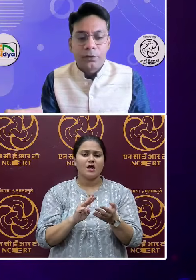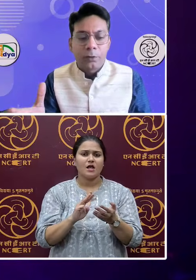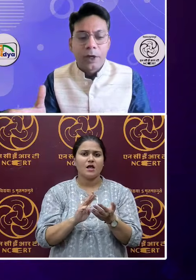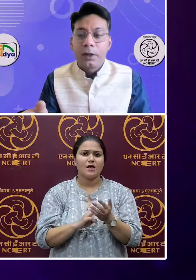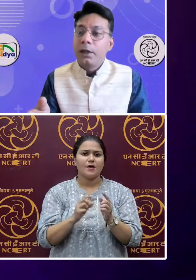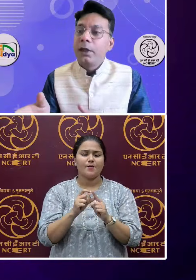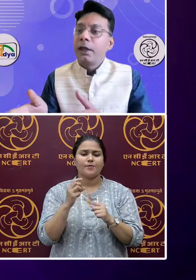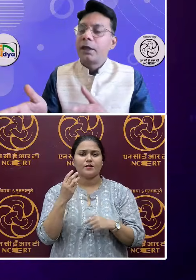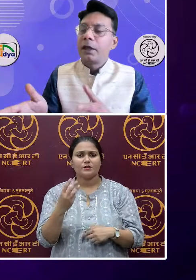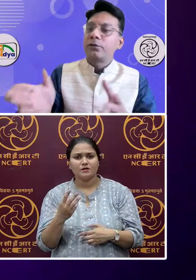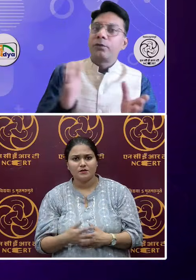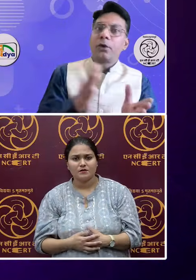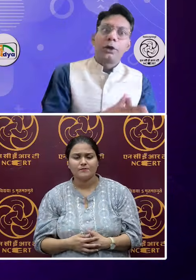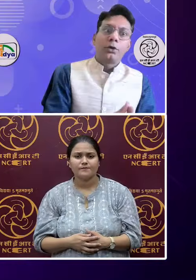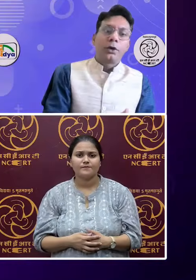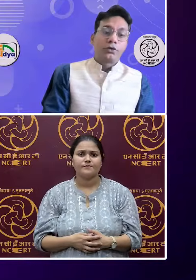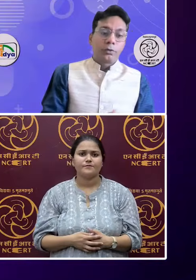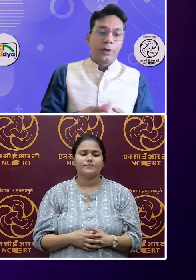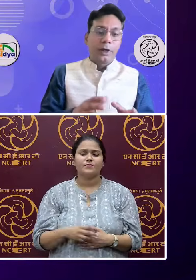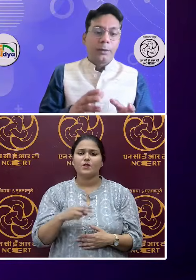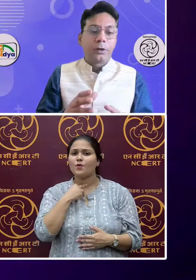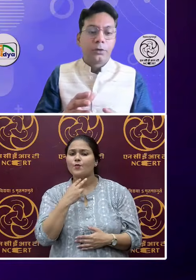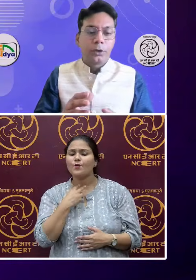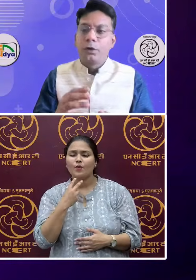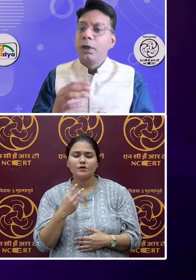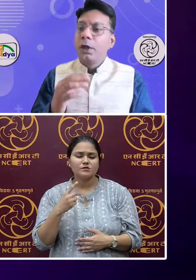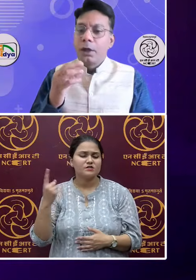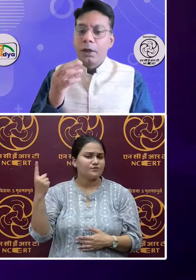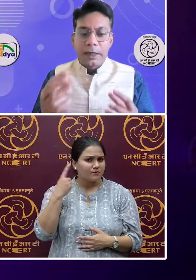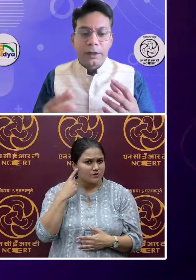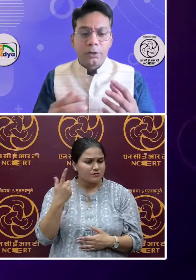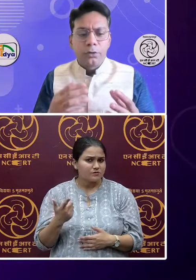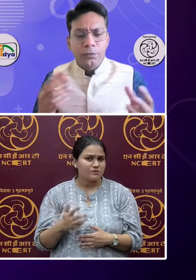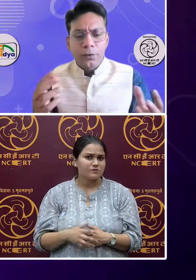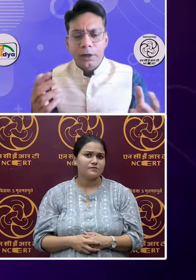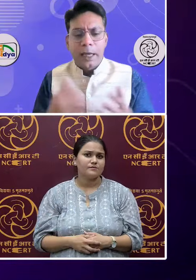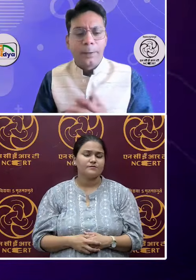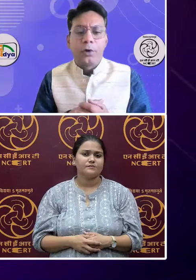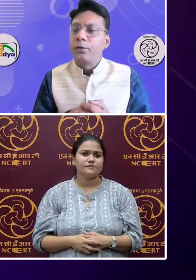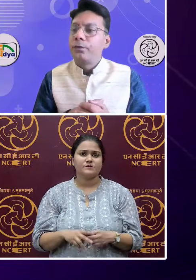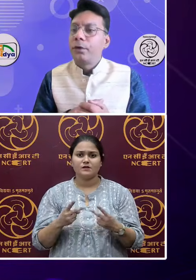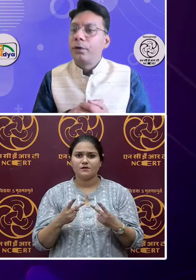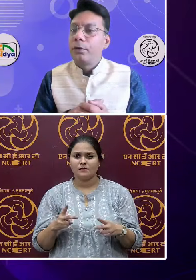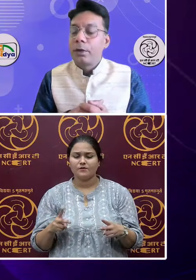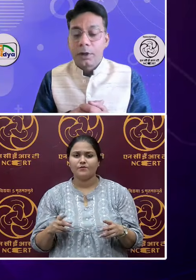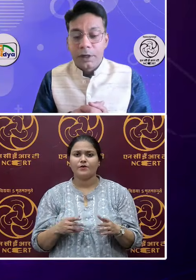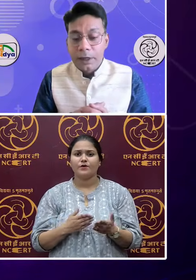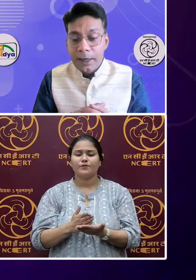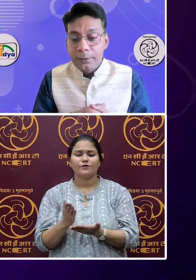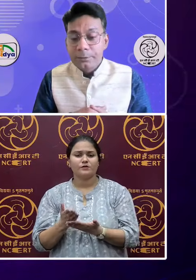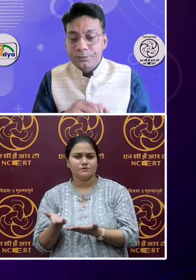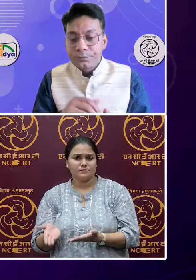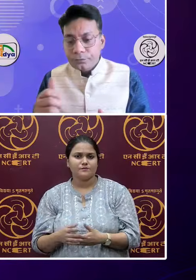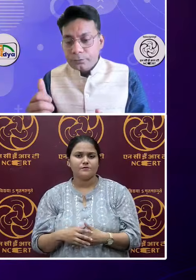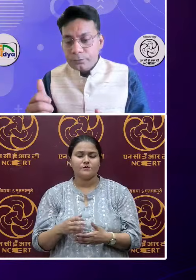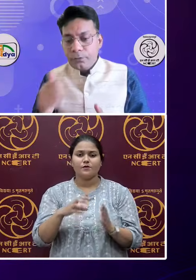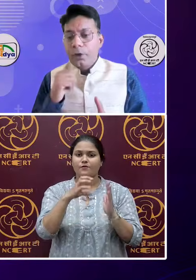WAV format. In case of audio, it should be able to cater to different type of